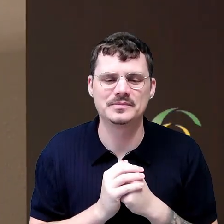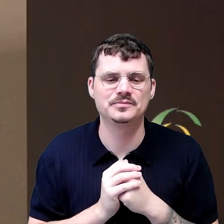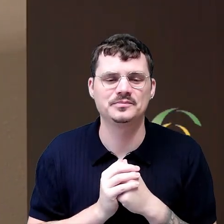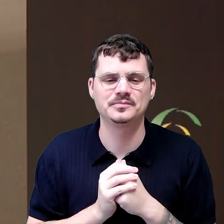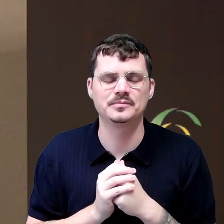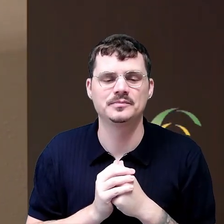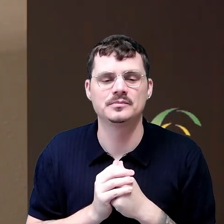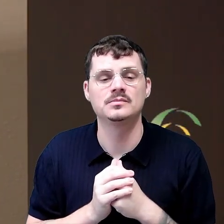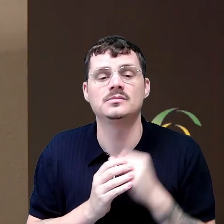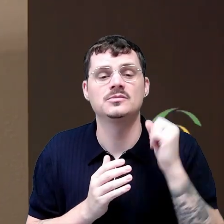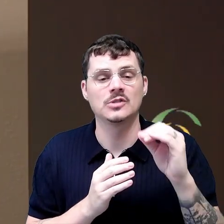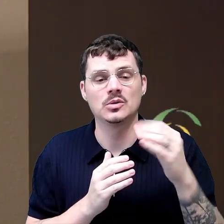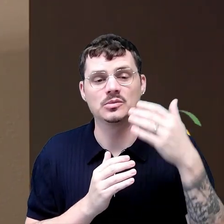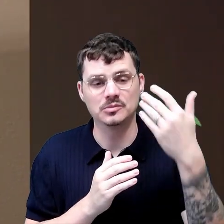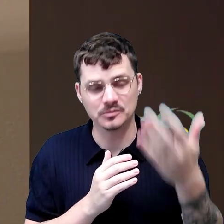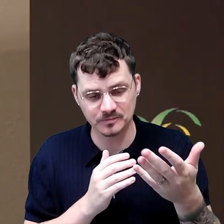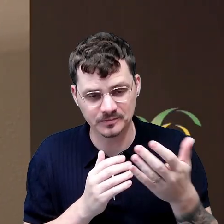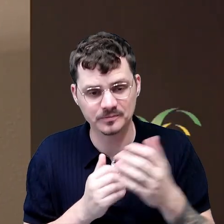So over then,